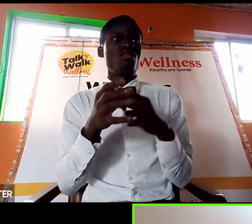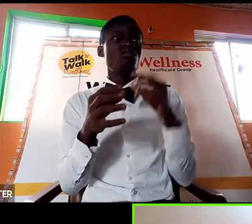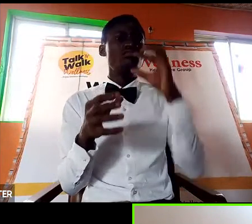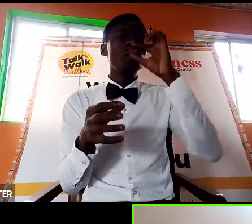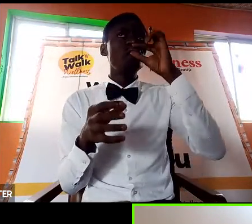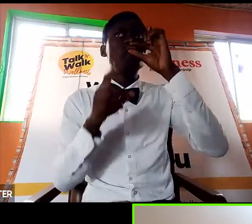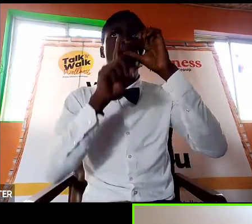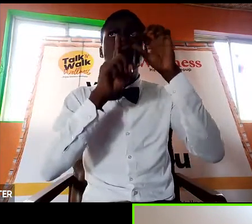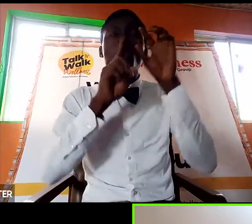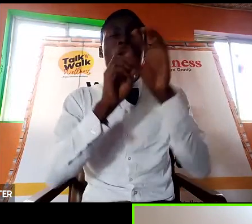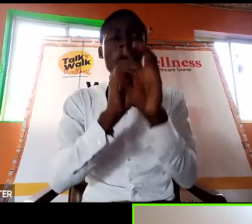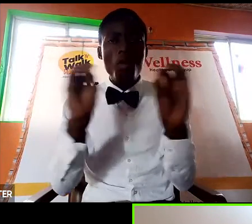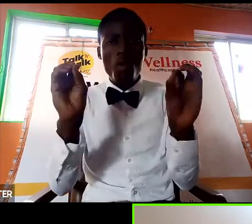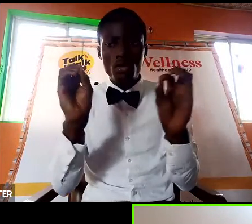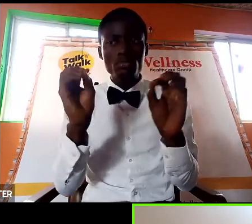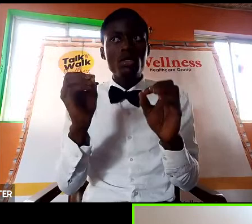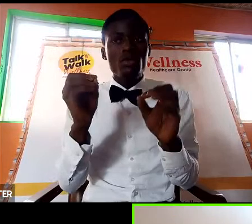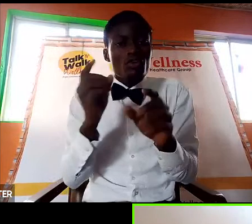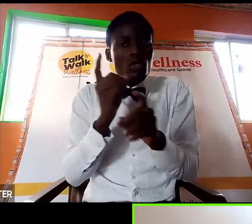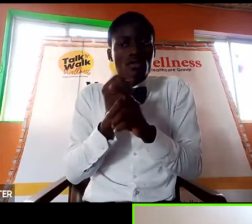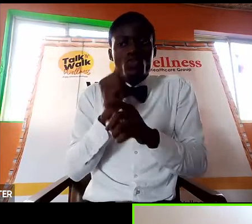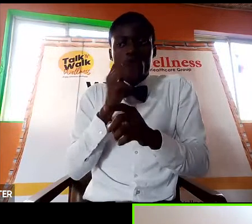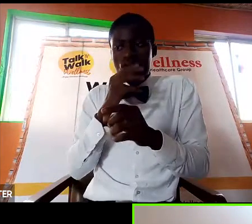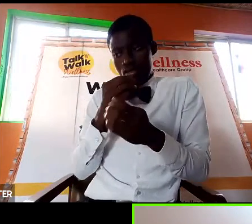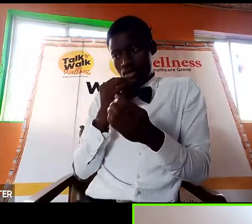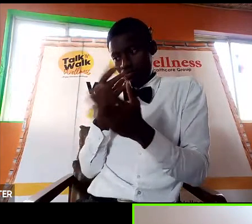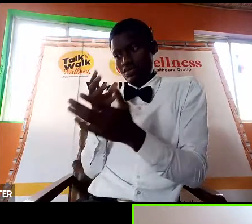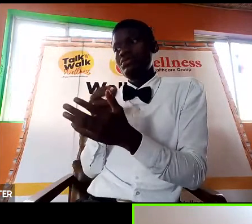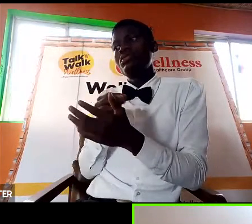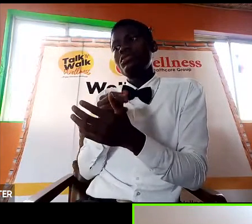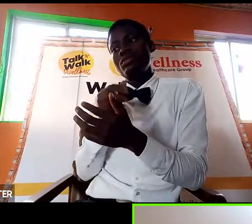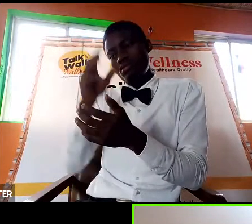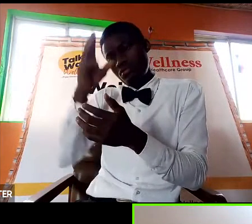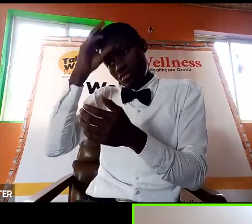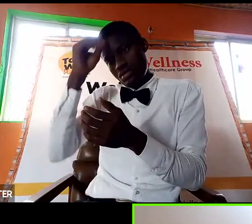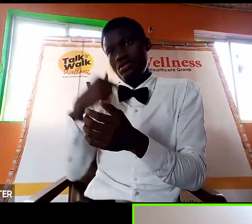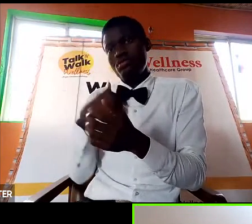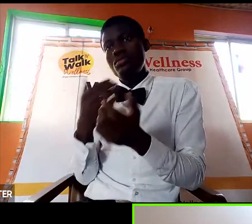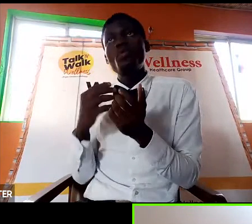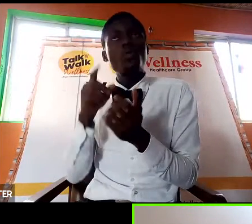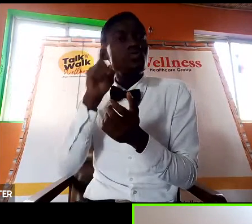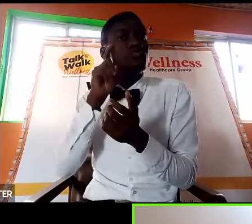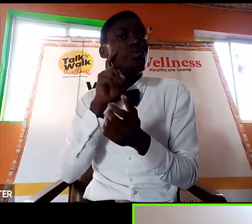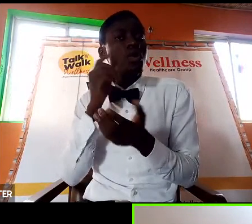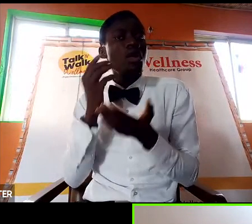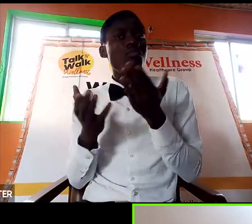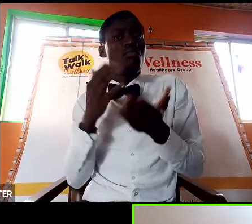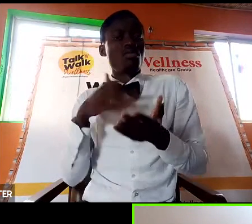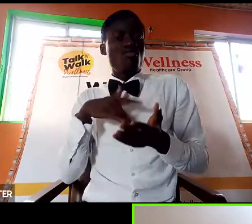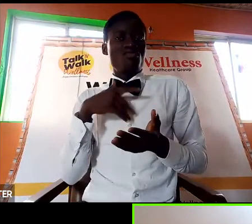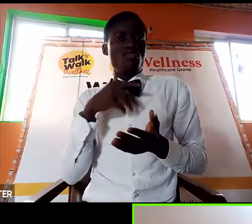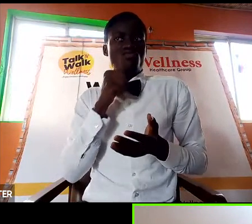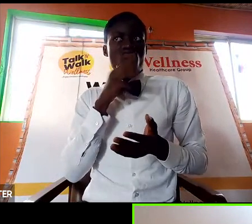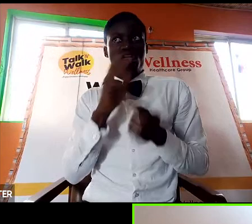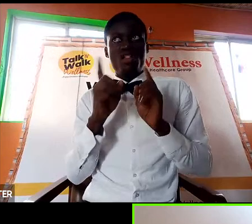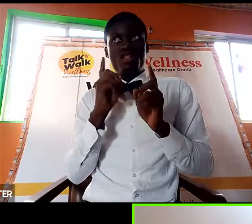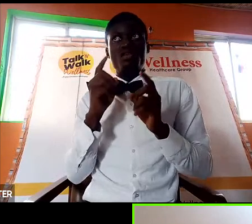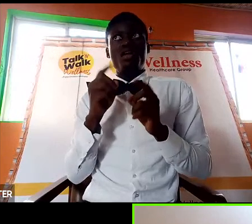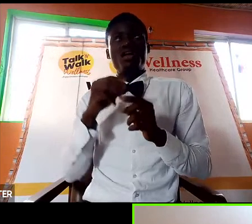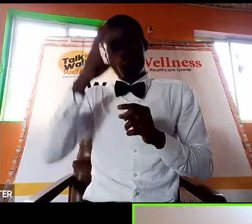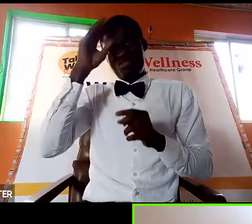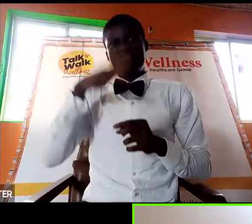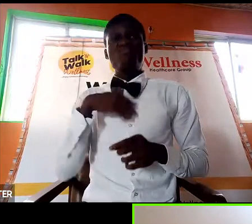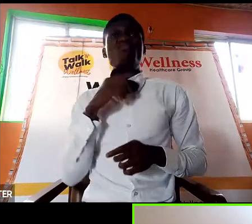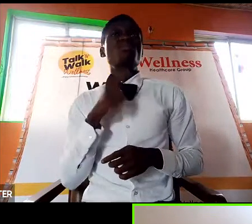saying, where did you learn it from? If she talks, they might be saying, oh, she's a spoiled girl. And then, you know, they should just want